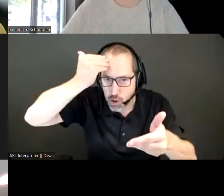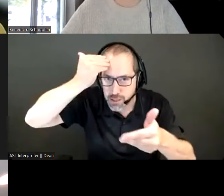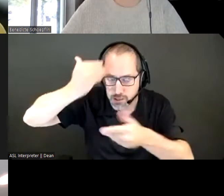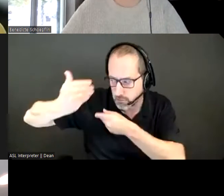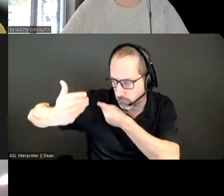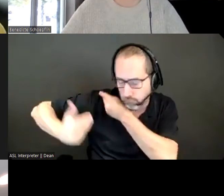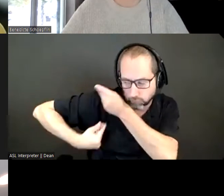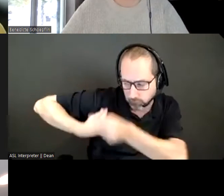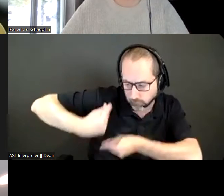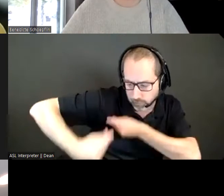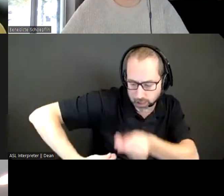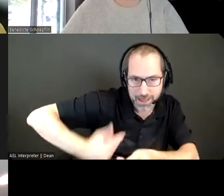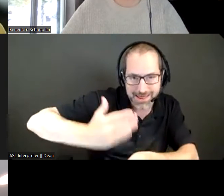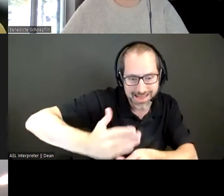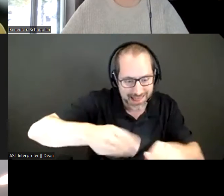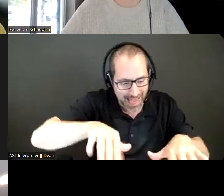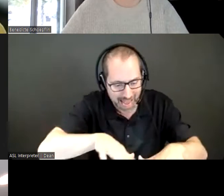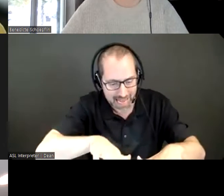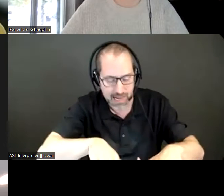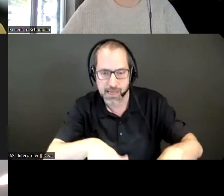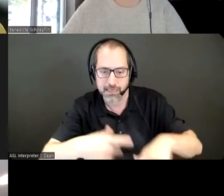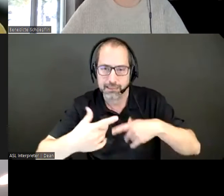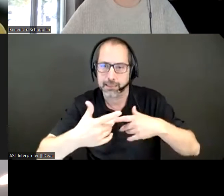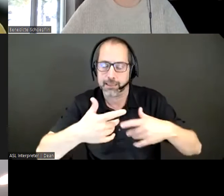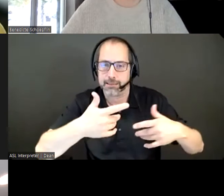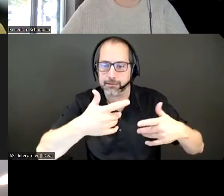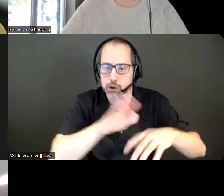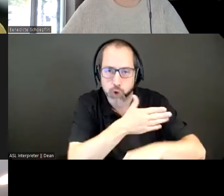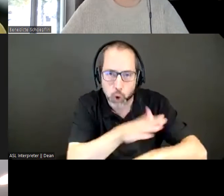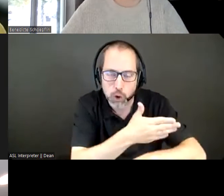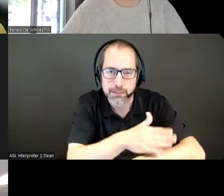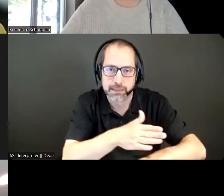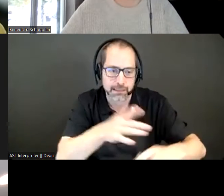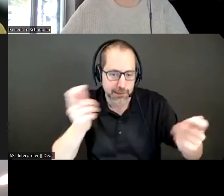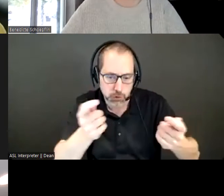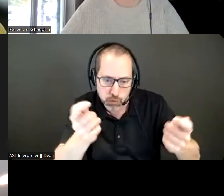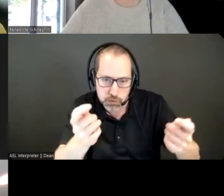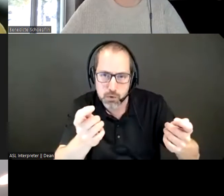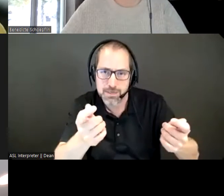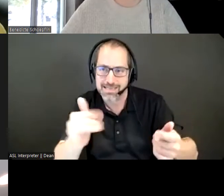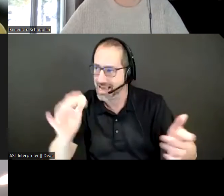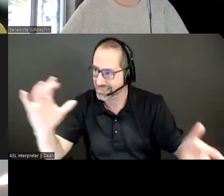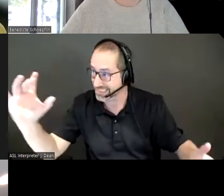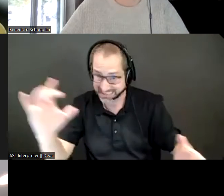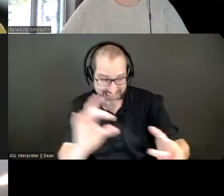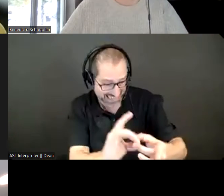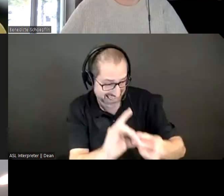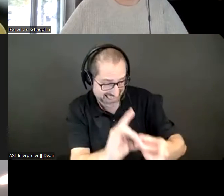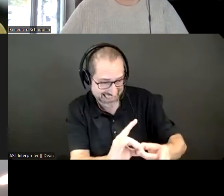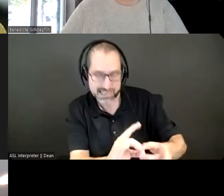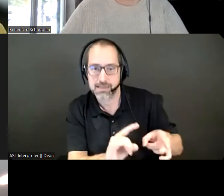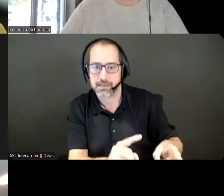and their songs and their ceremonies. And people are well when that happens.